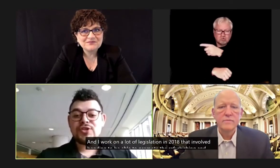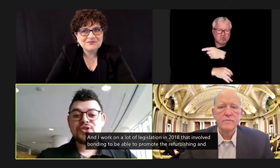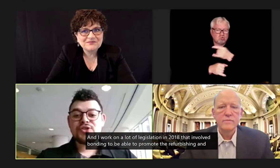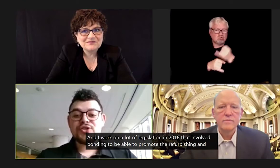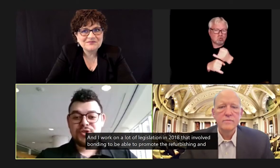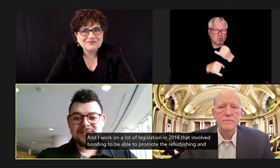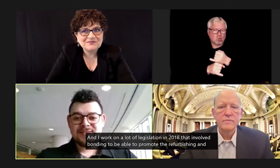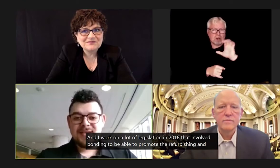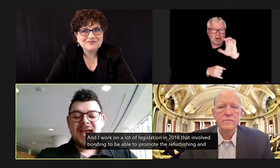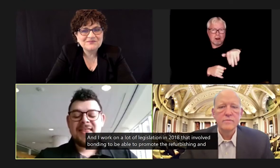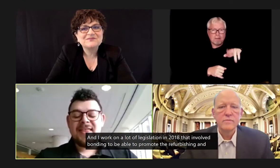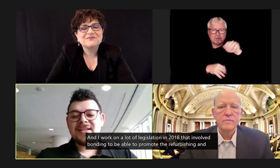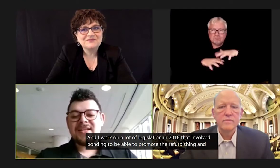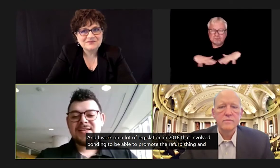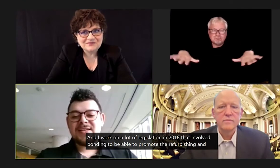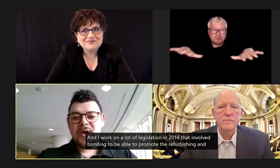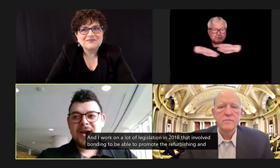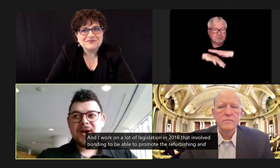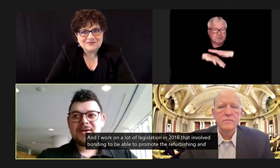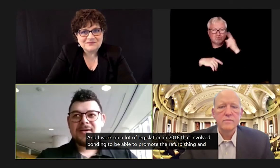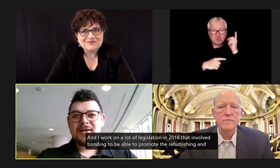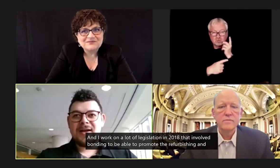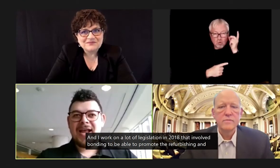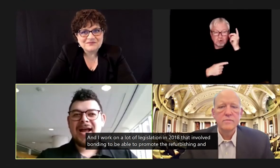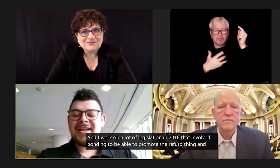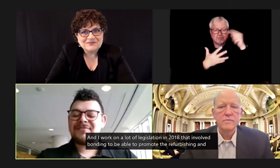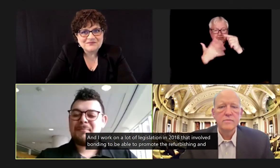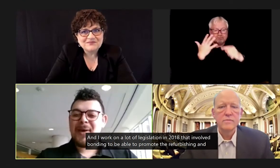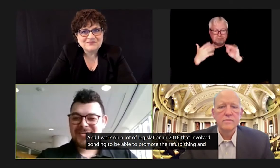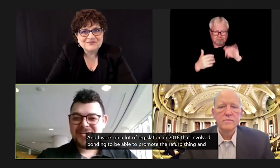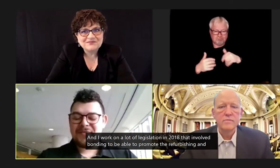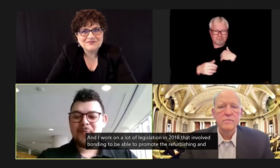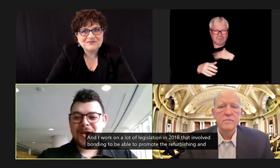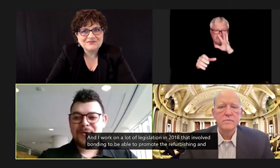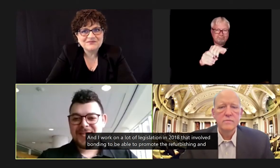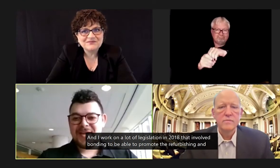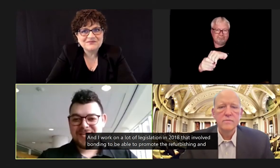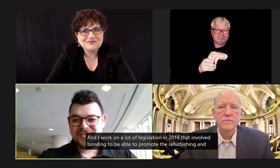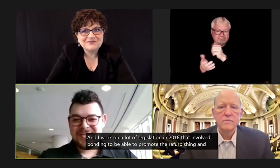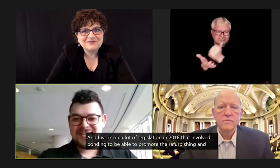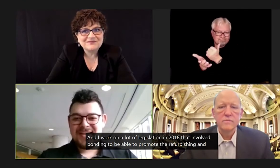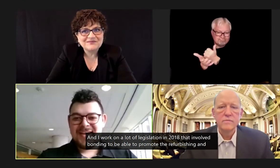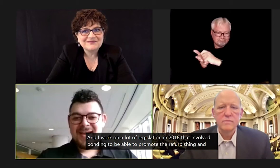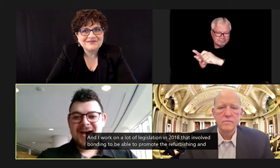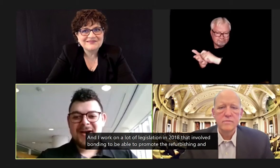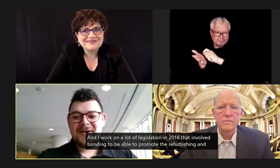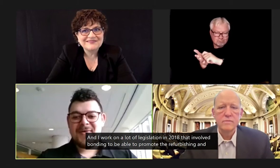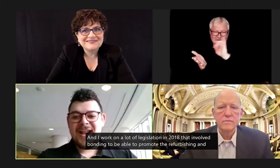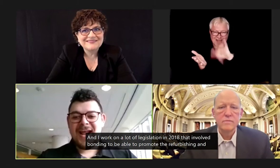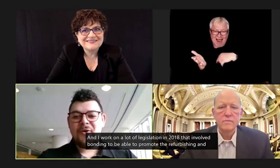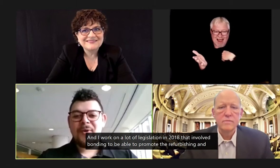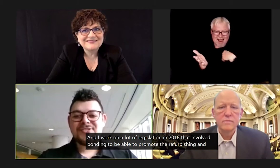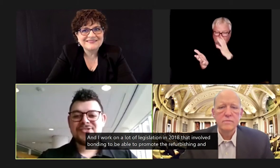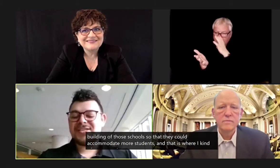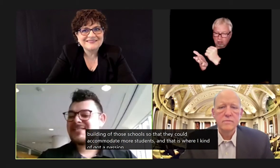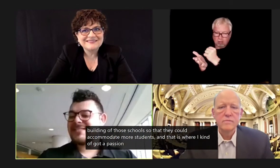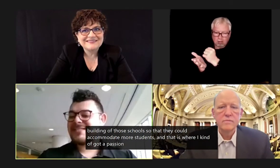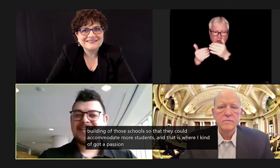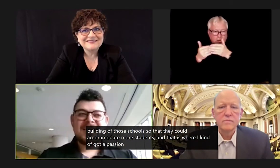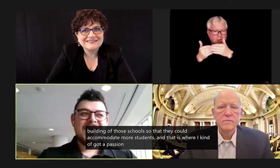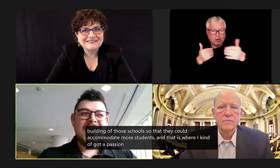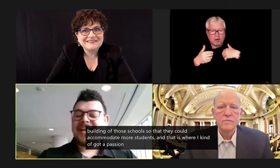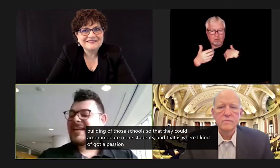more students. And that is where I kind of got a passion for working with the commission. And I've always